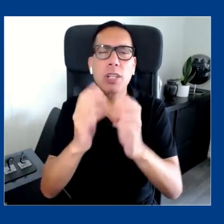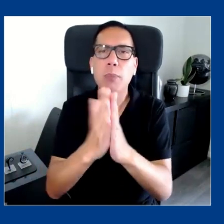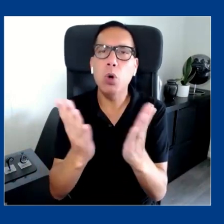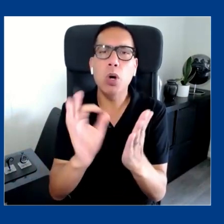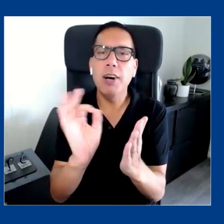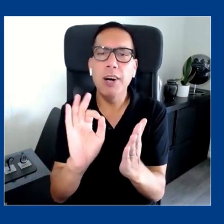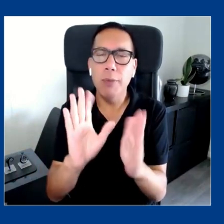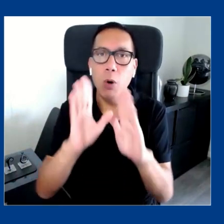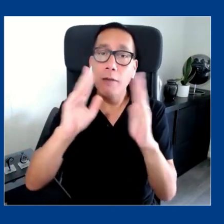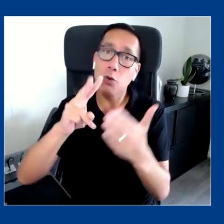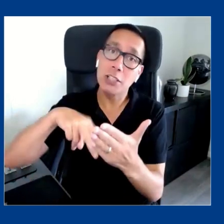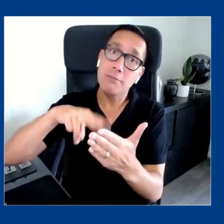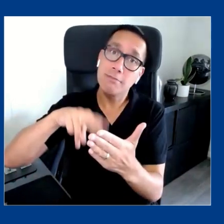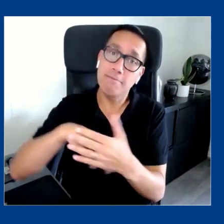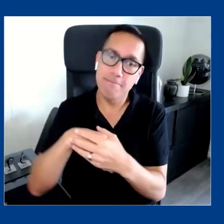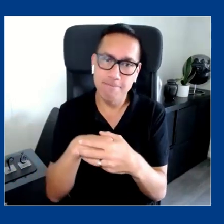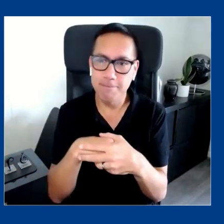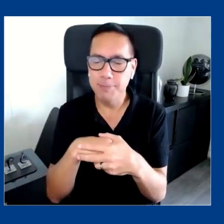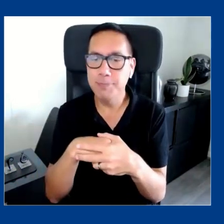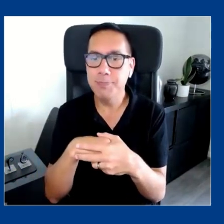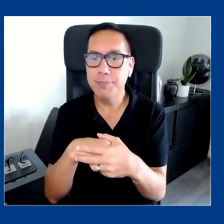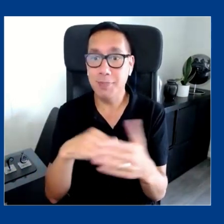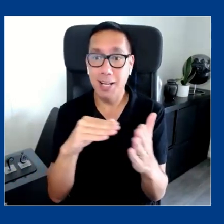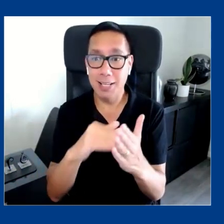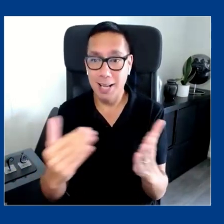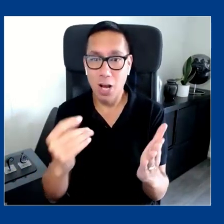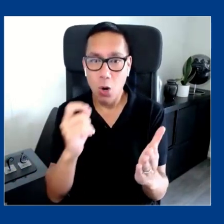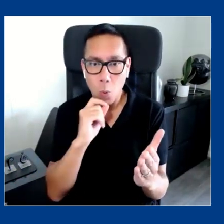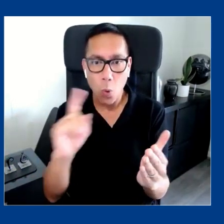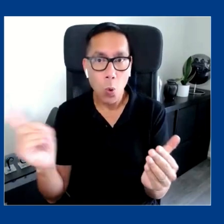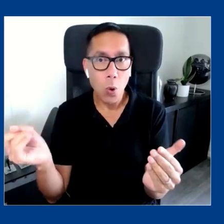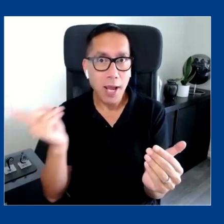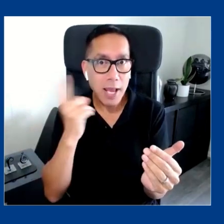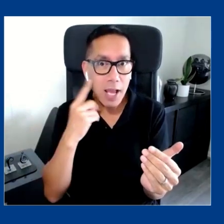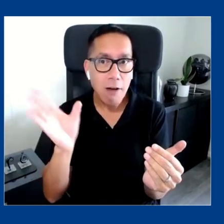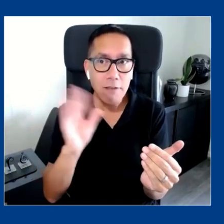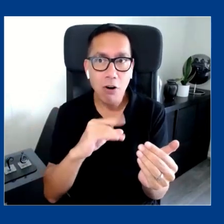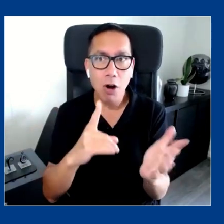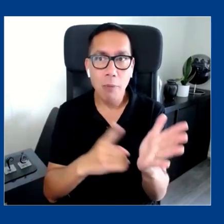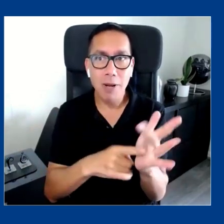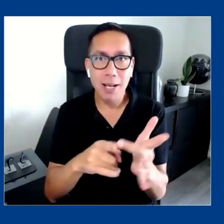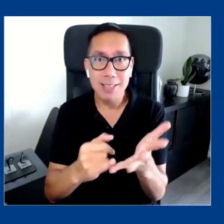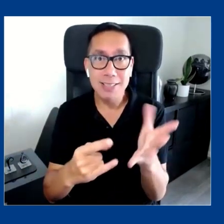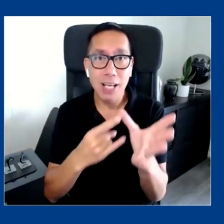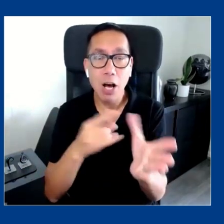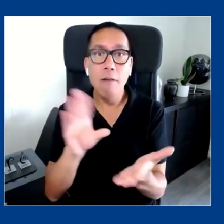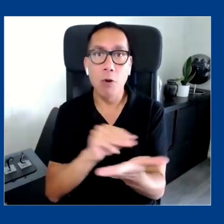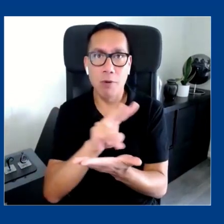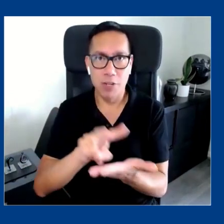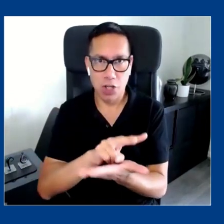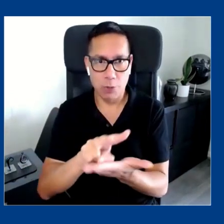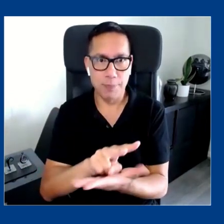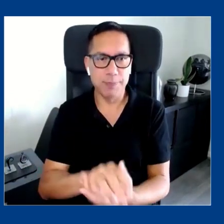read. So now we'll hear from Lisa by video.